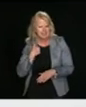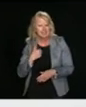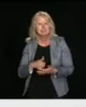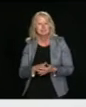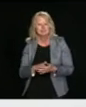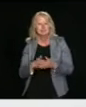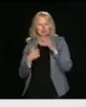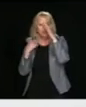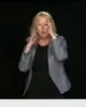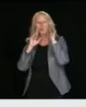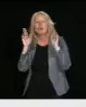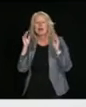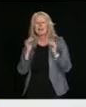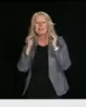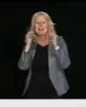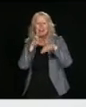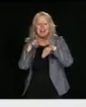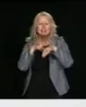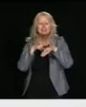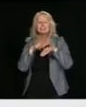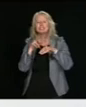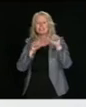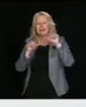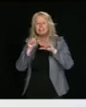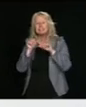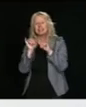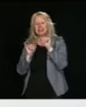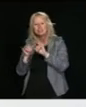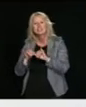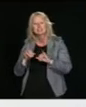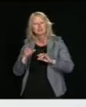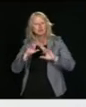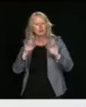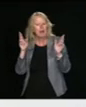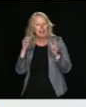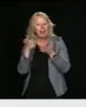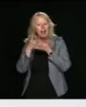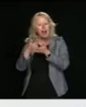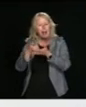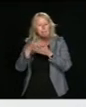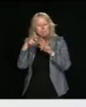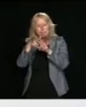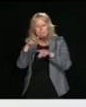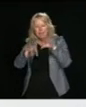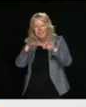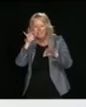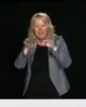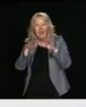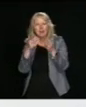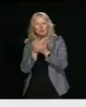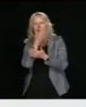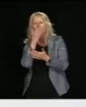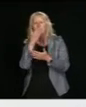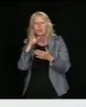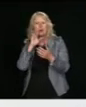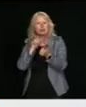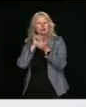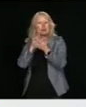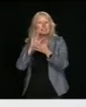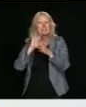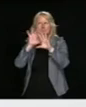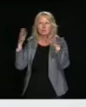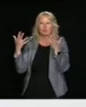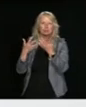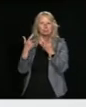and engineering promise to unlock discoveries that will help address some of our world's biggest challenges. And